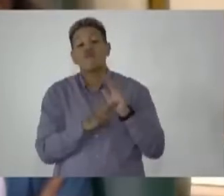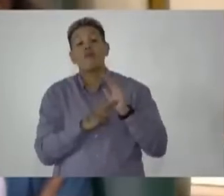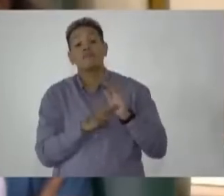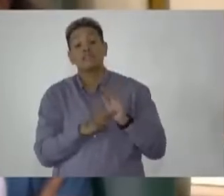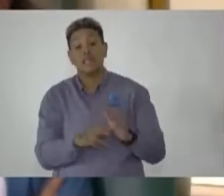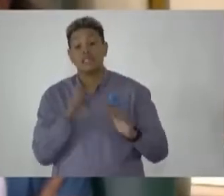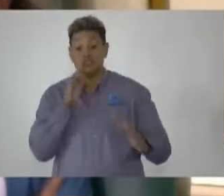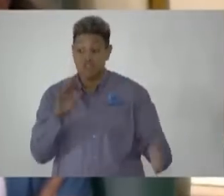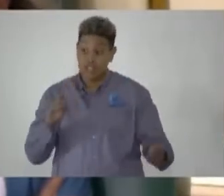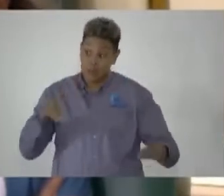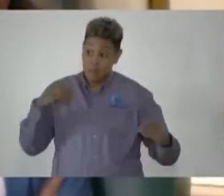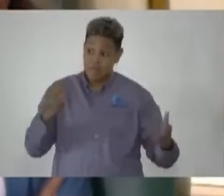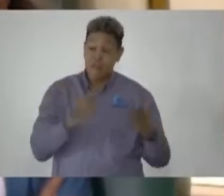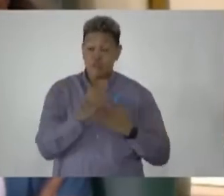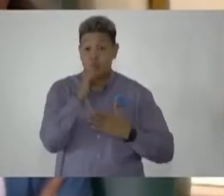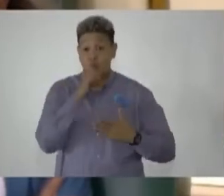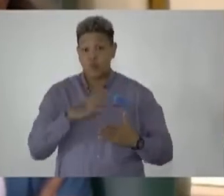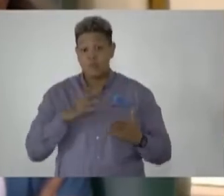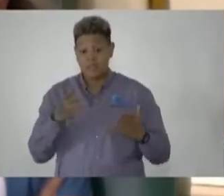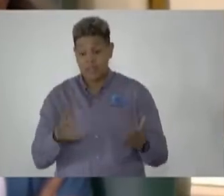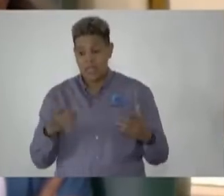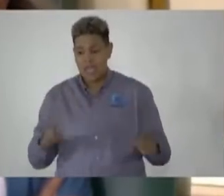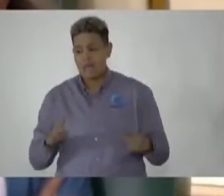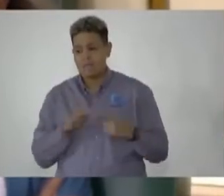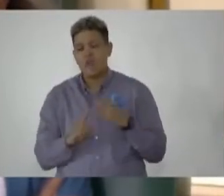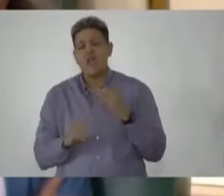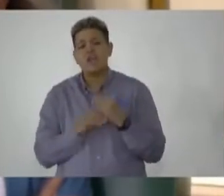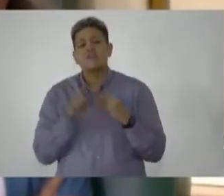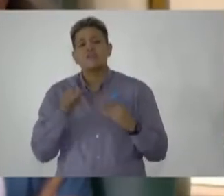representation that is provided by women, and